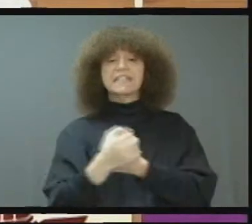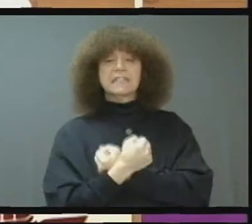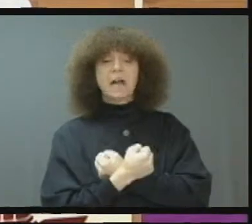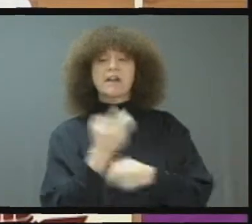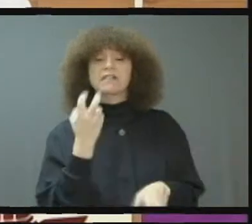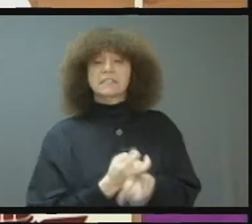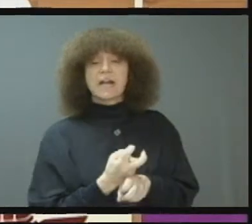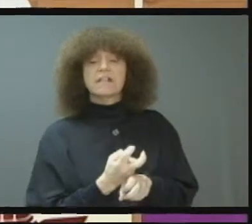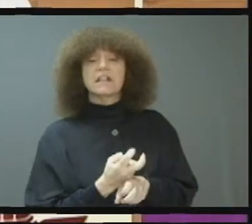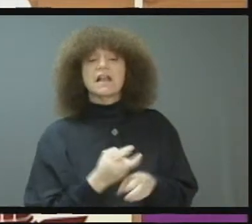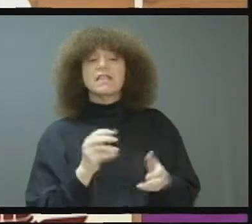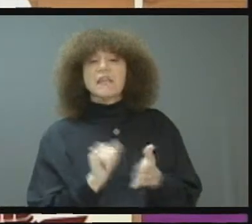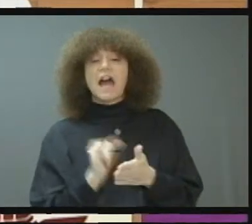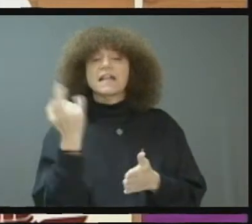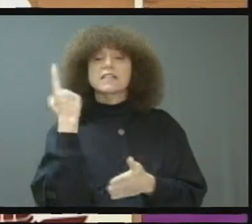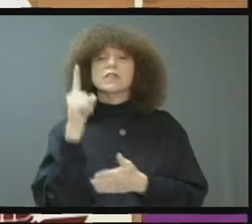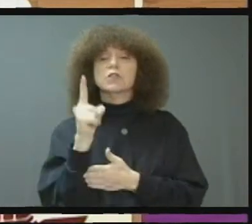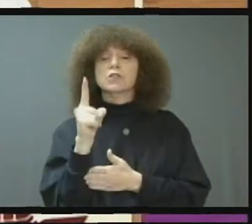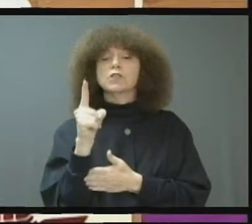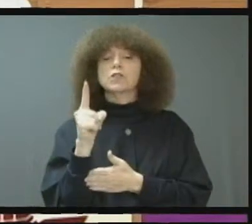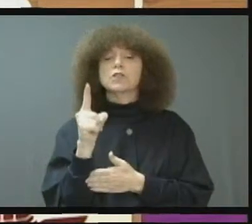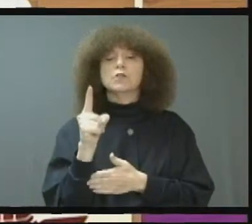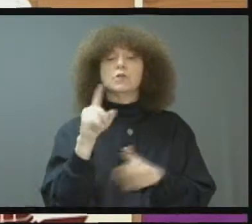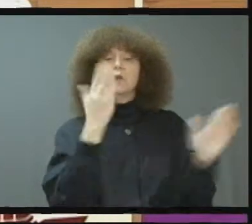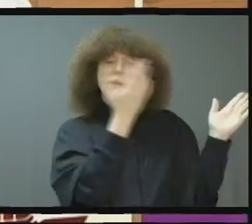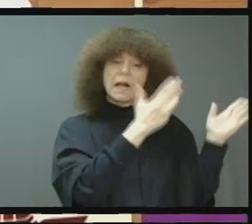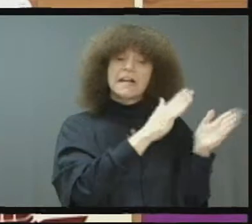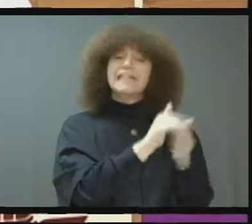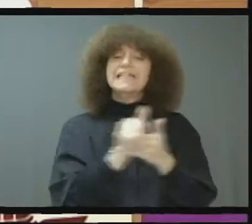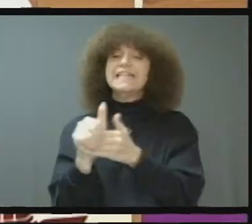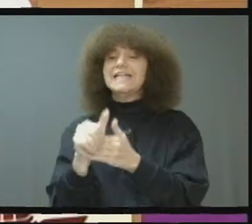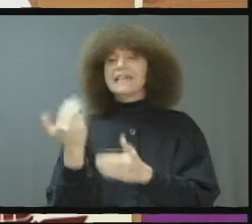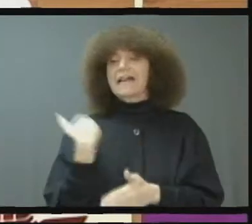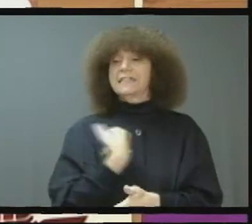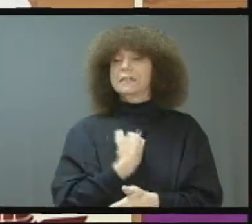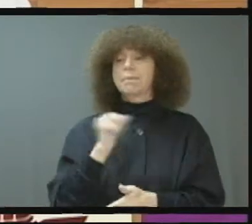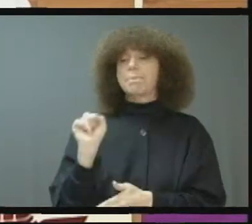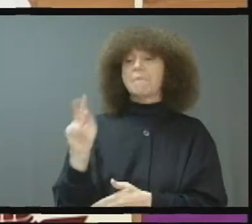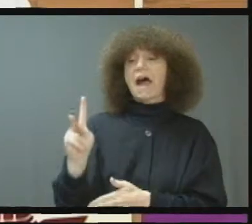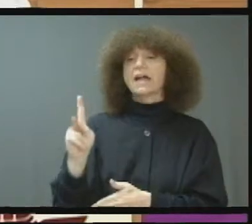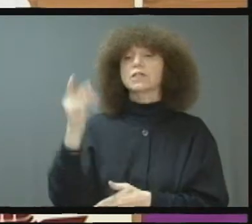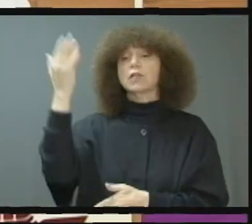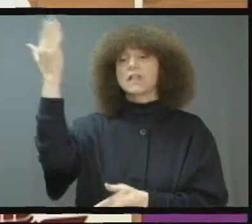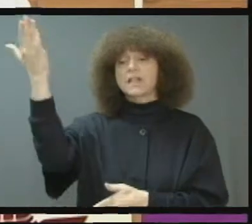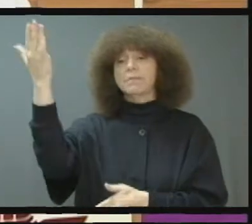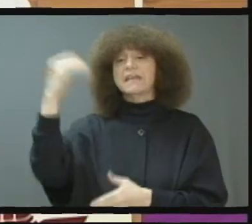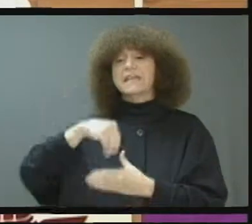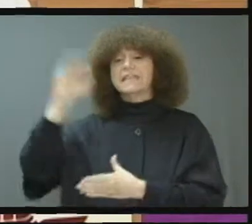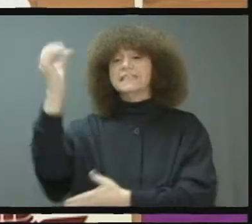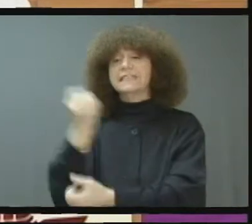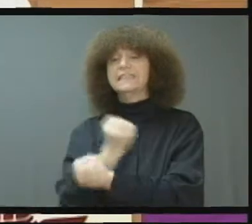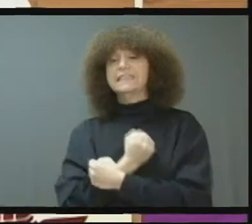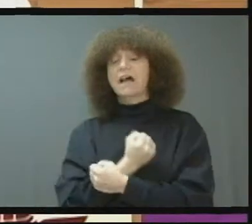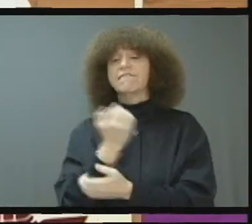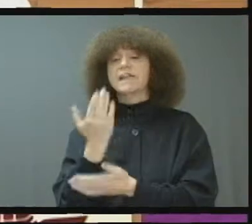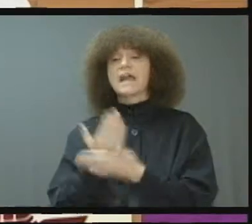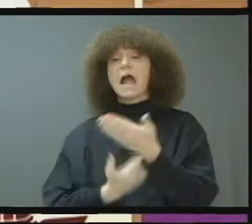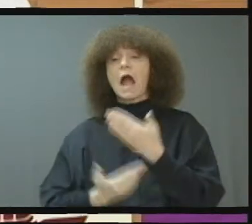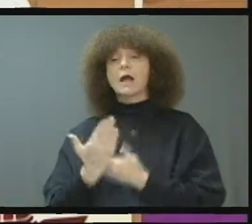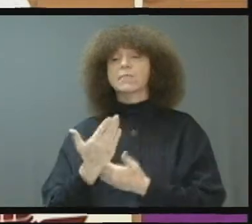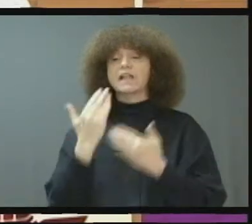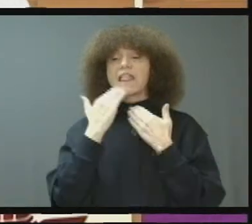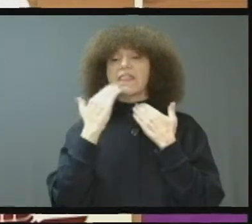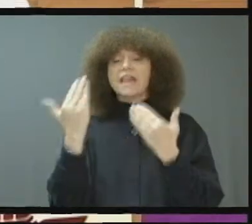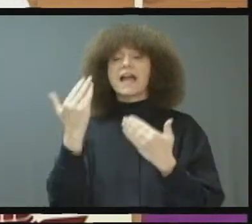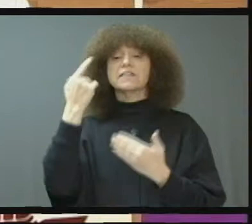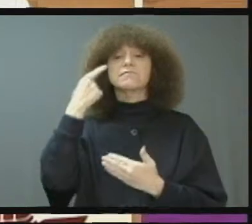only to shape us and to bring us back to him and his loving and waiting arms. Thanks be to God for that kind